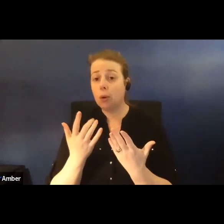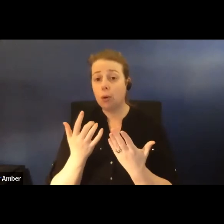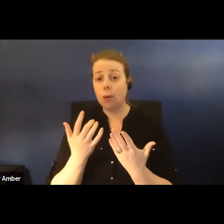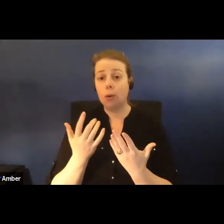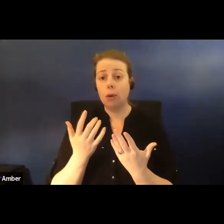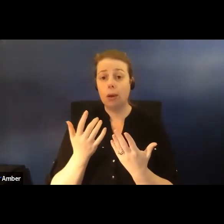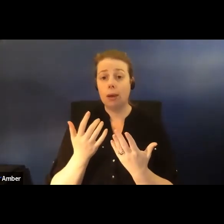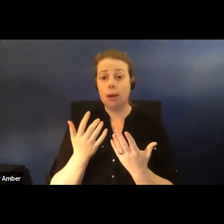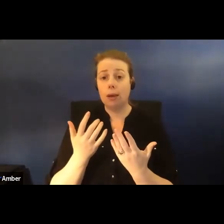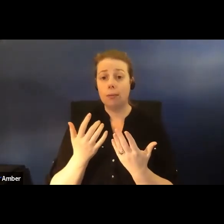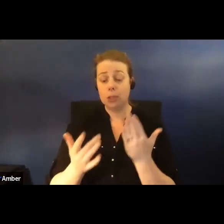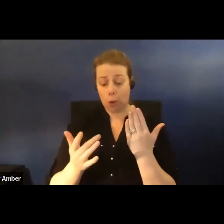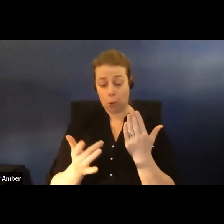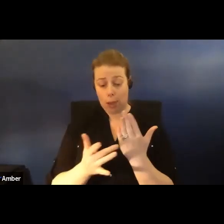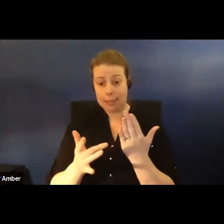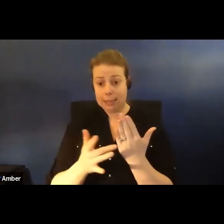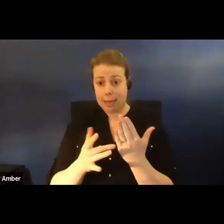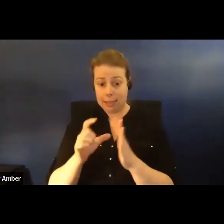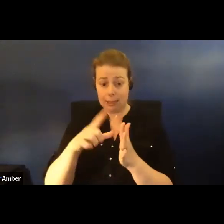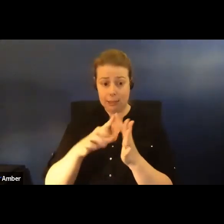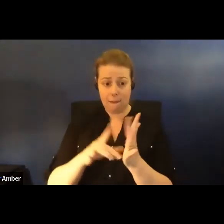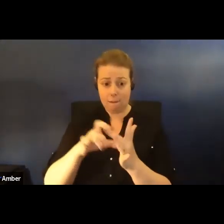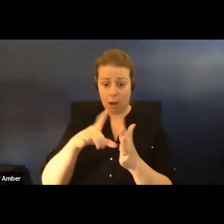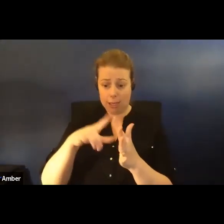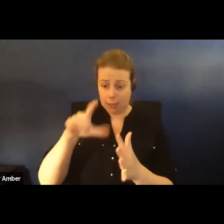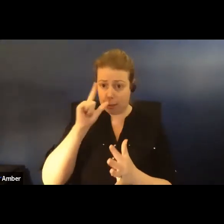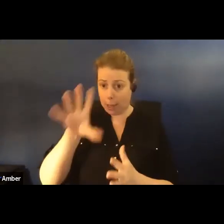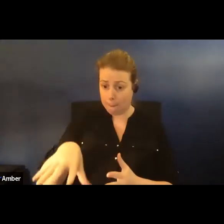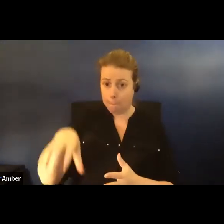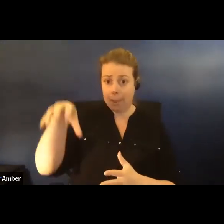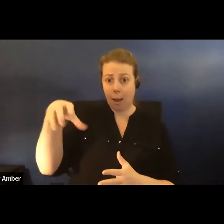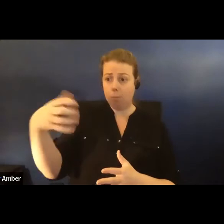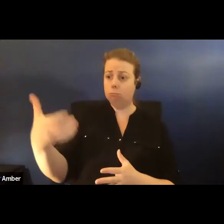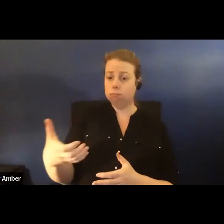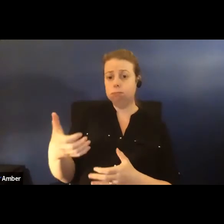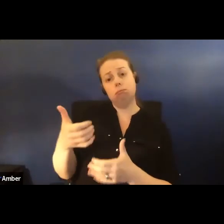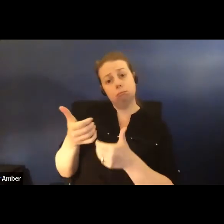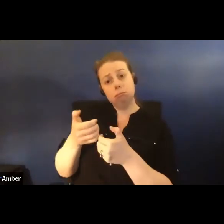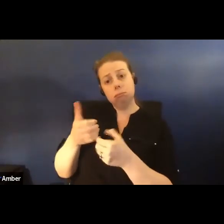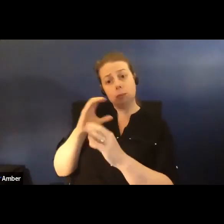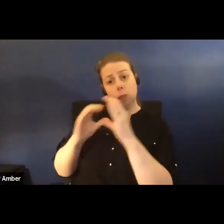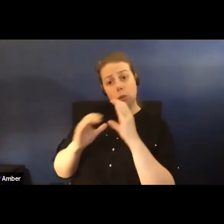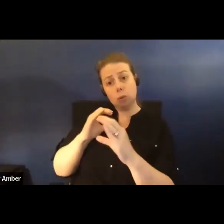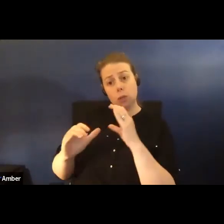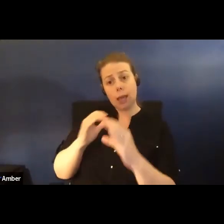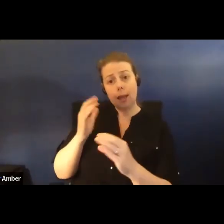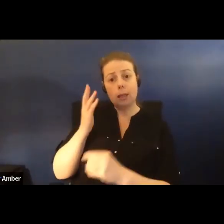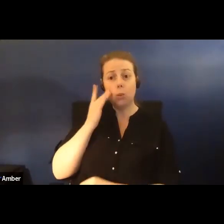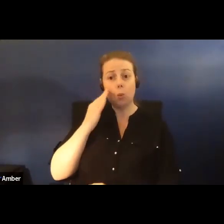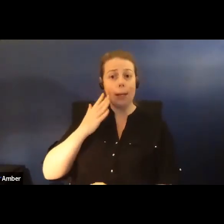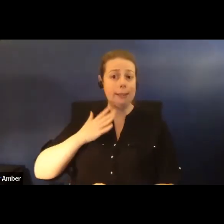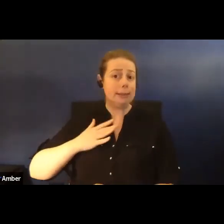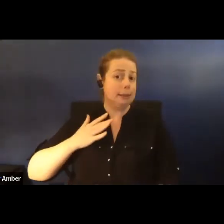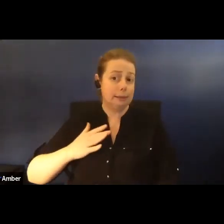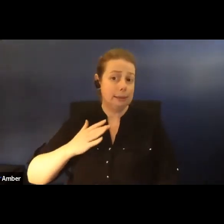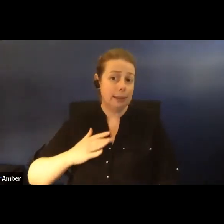a tech-powered device and be able to communicate back and forth with it when that's part of the, you